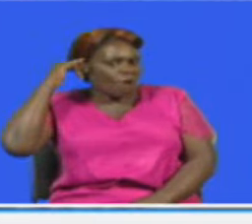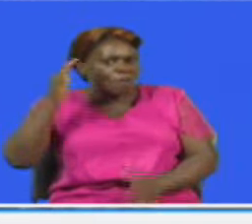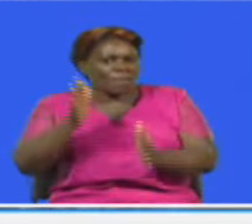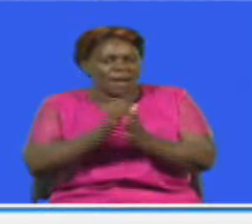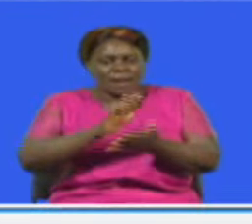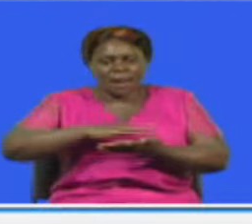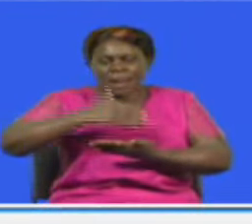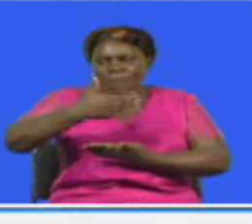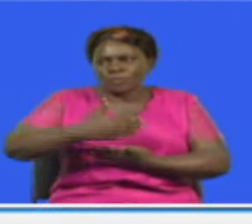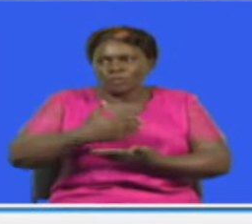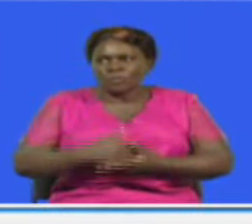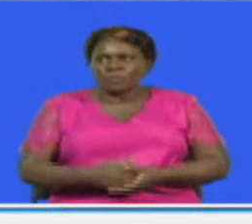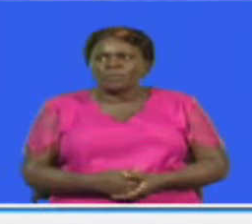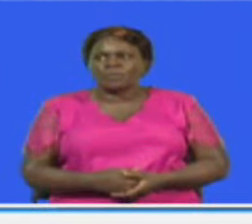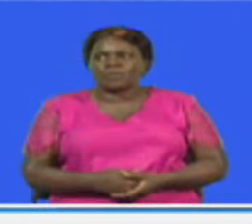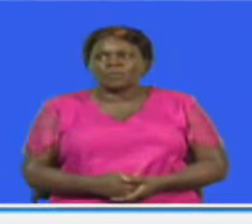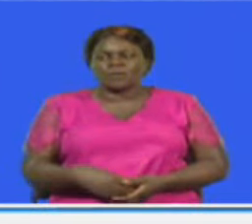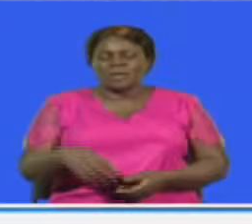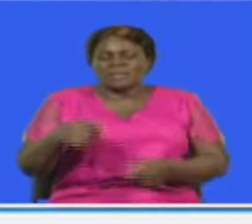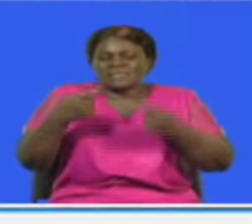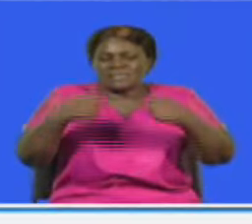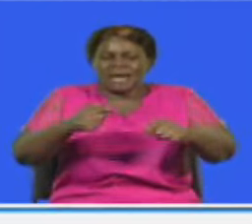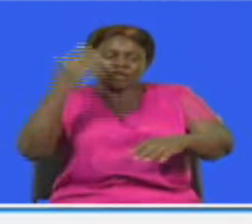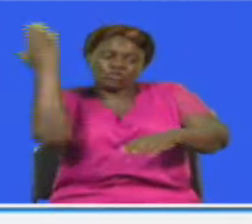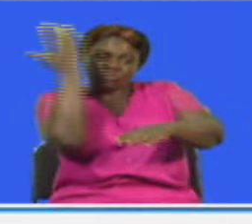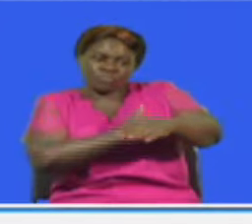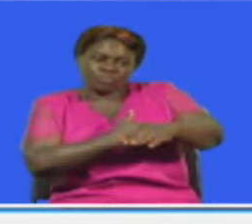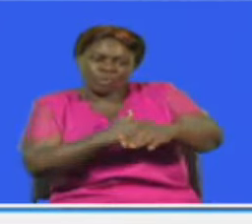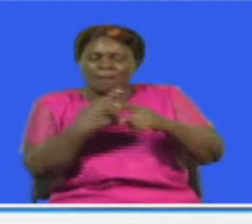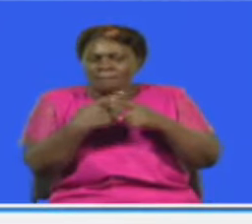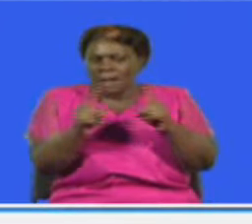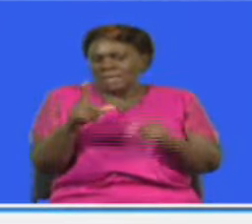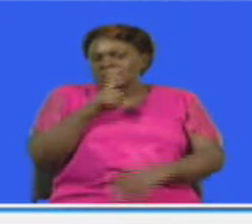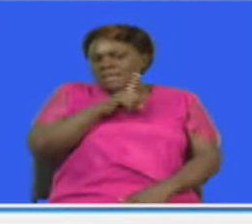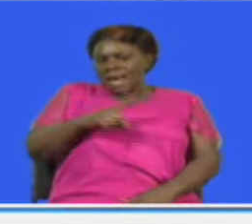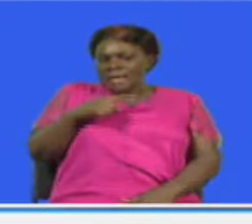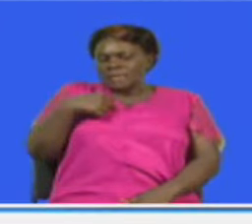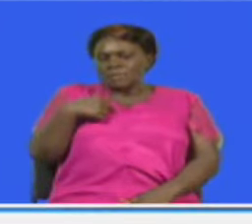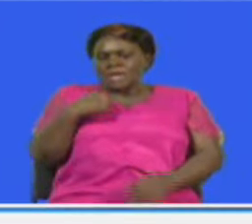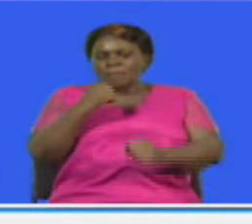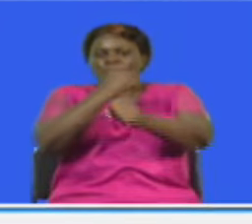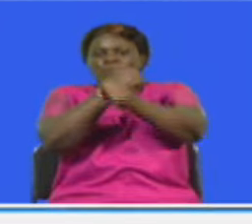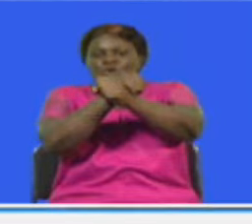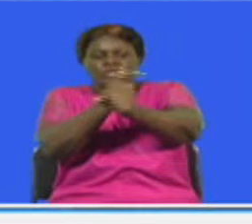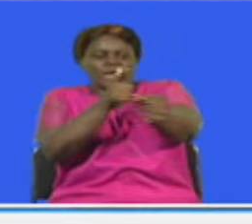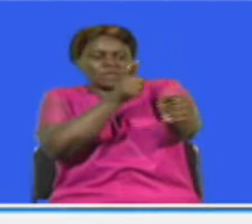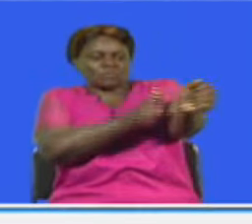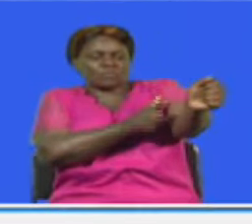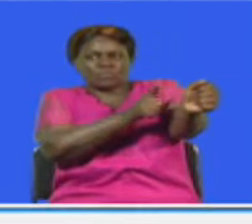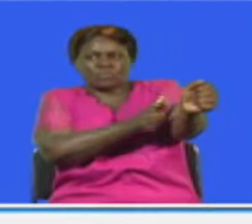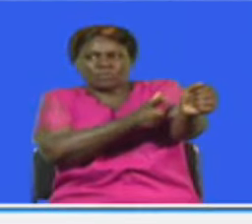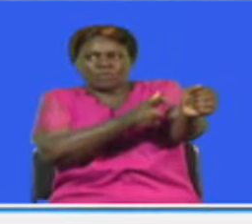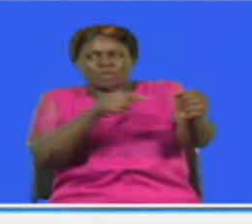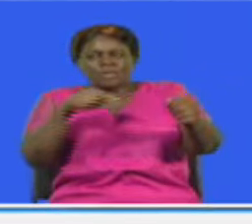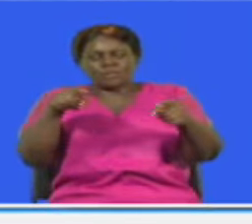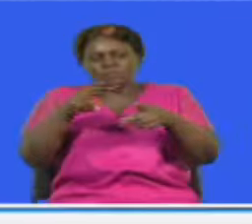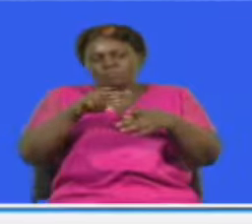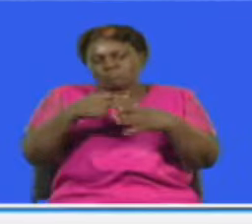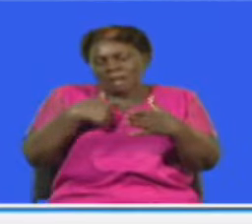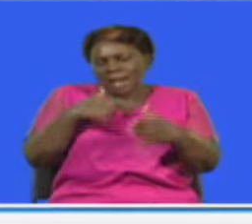a laptop. Kukata mkono wangu, lakini sasa bahati tu nikaweka kamera, wakapata kamera. So kamera yangu